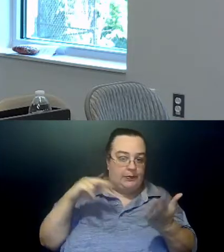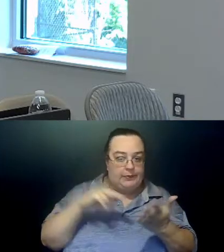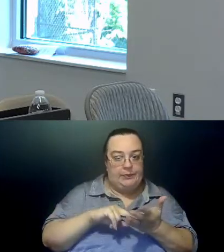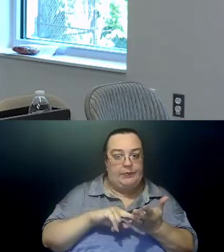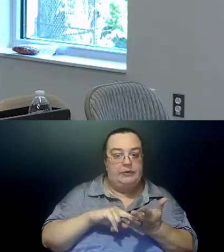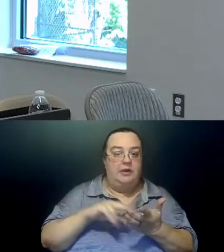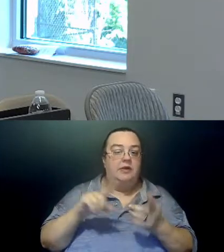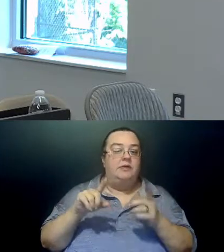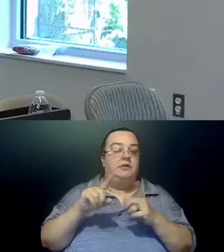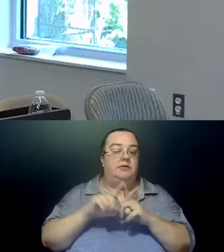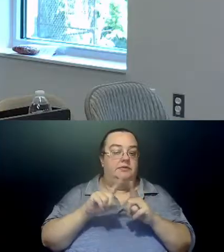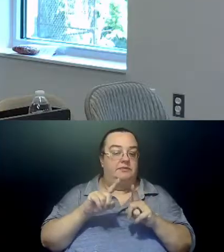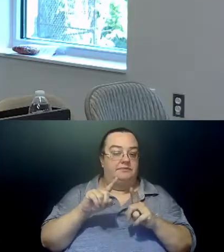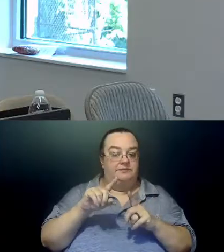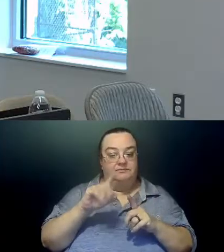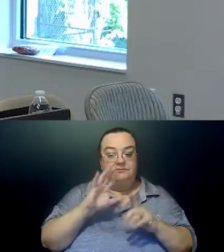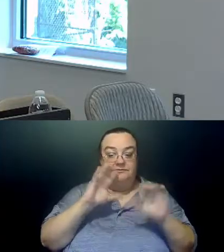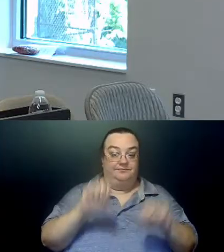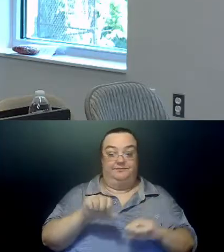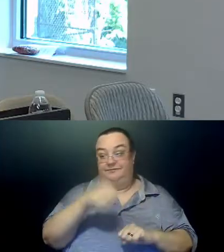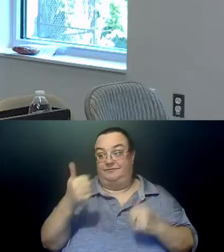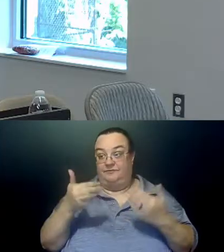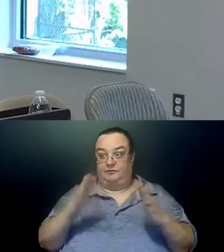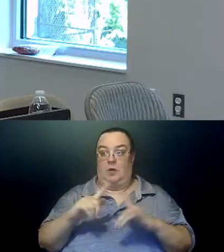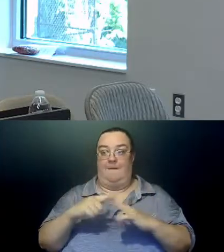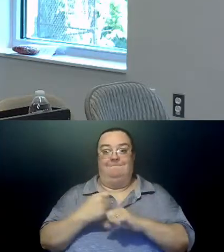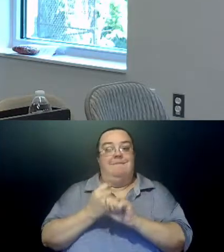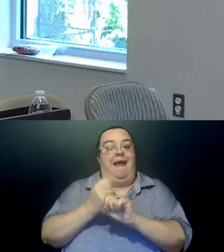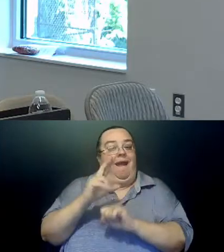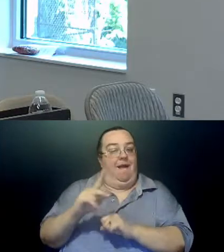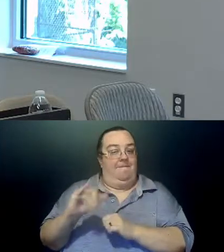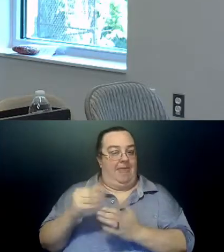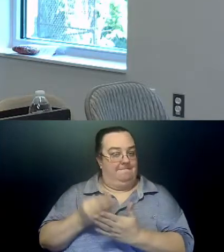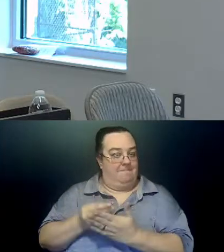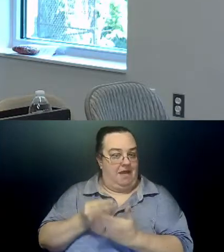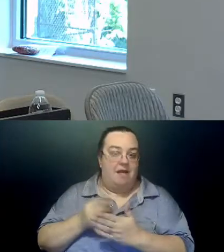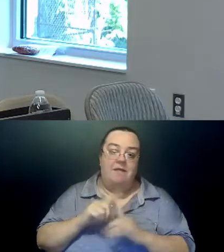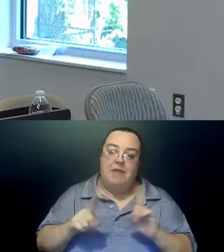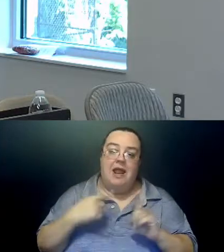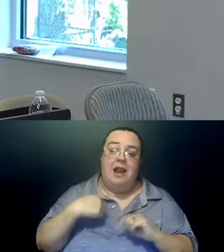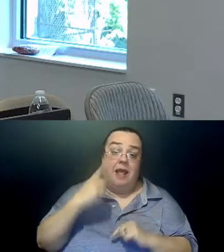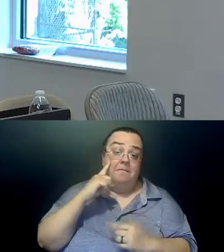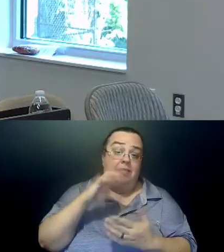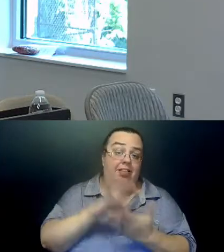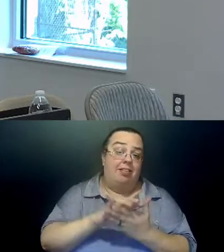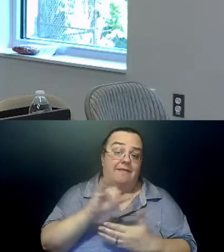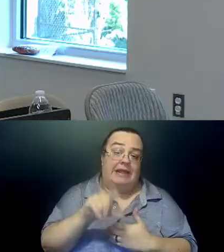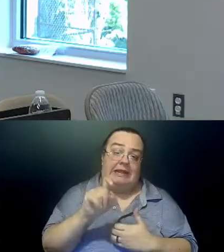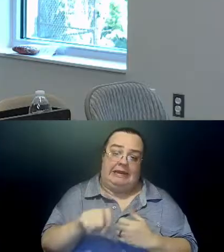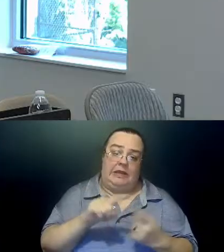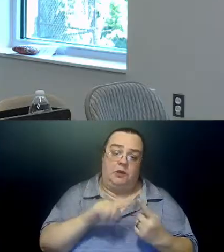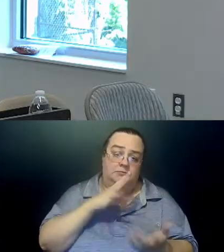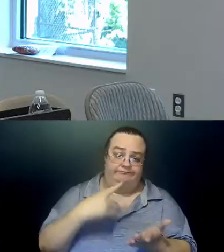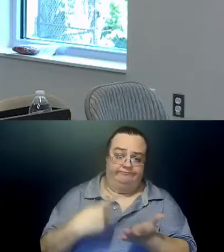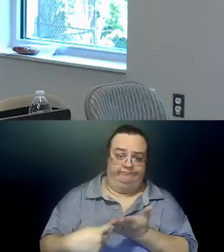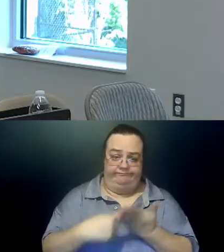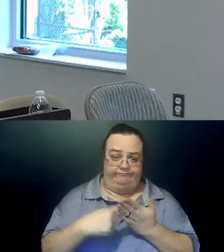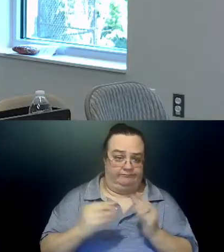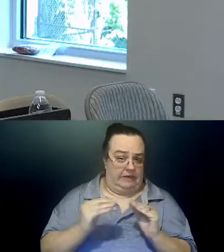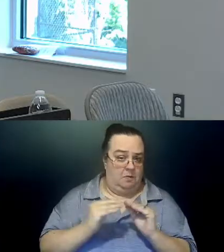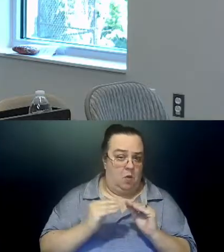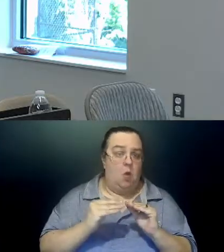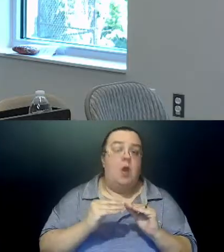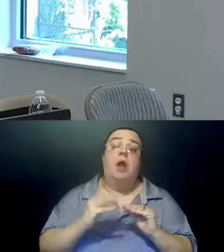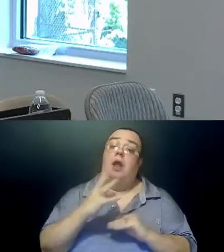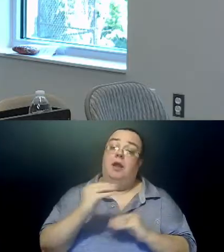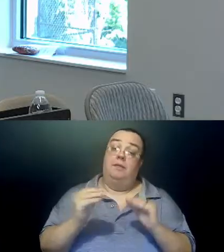other ways to make up the money, but I think that there needs to be more discussion and more